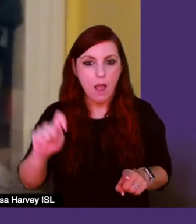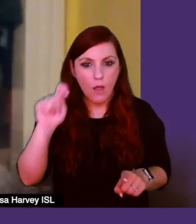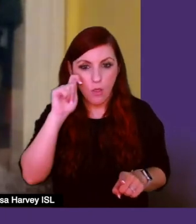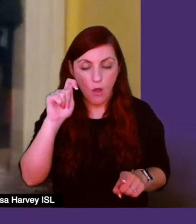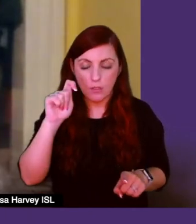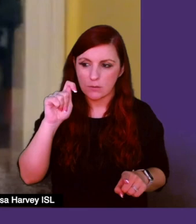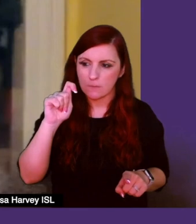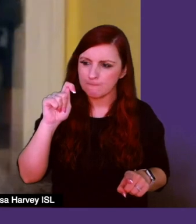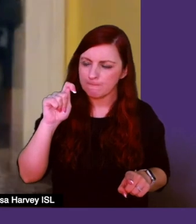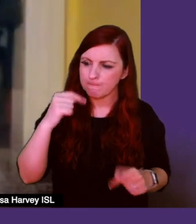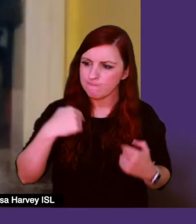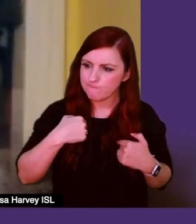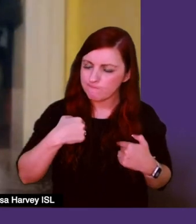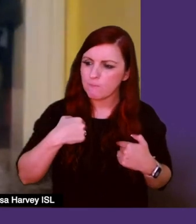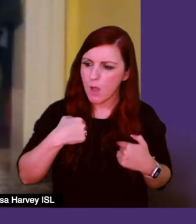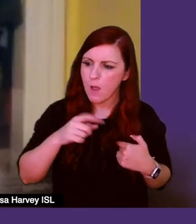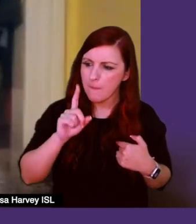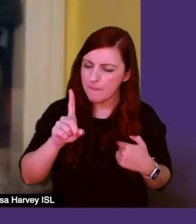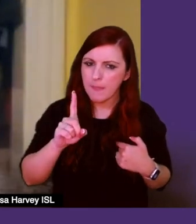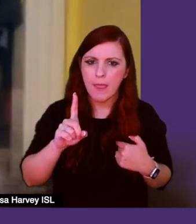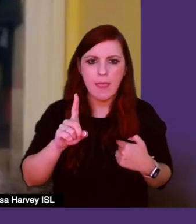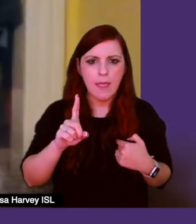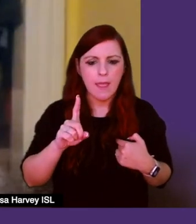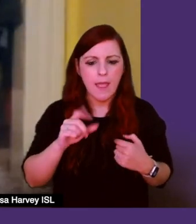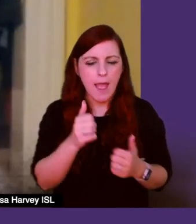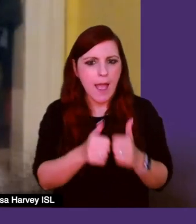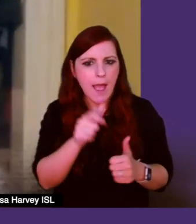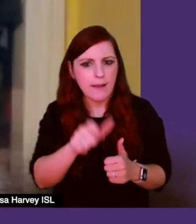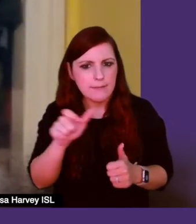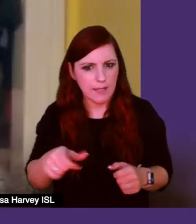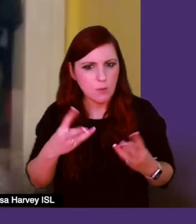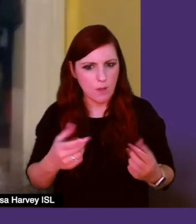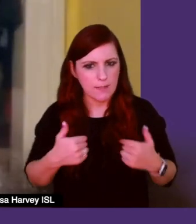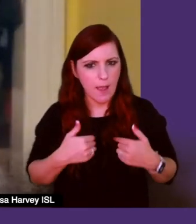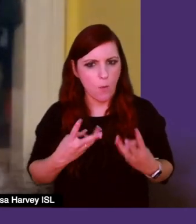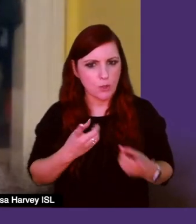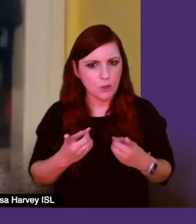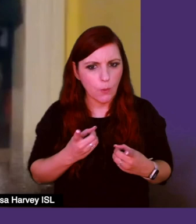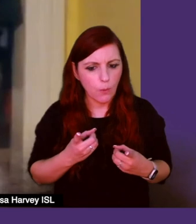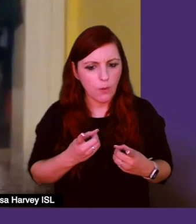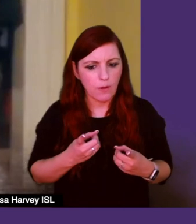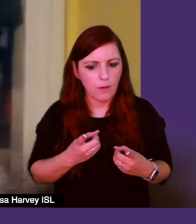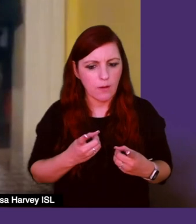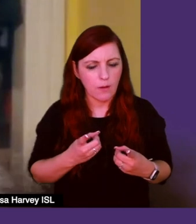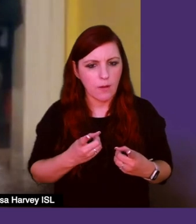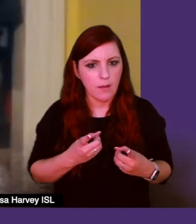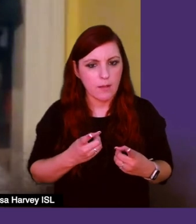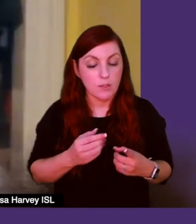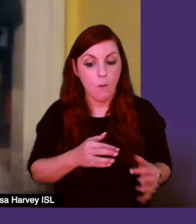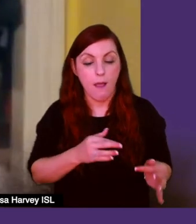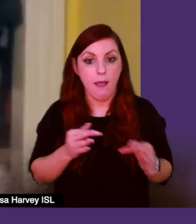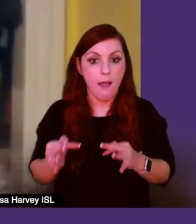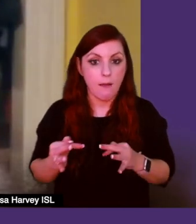to myself, acting is what I want to do. But